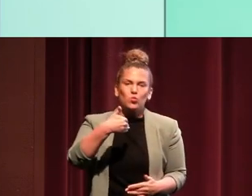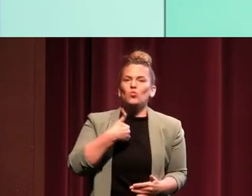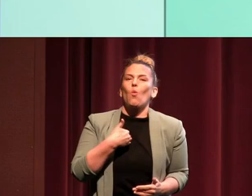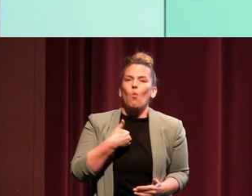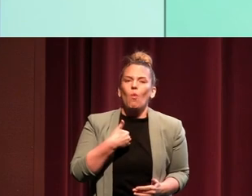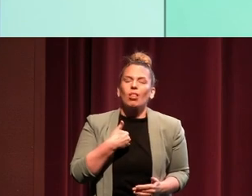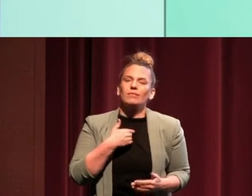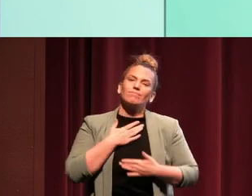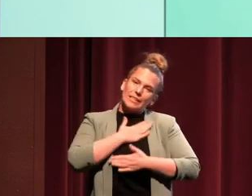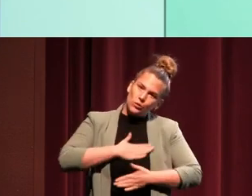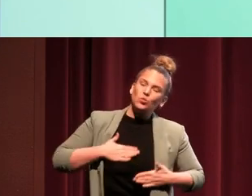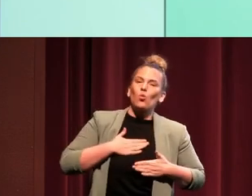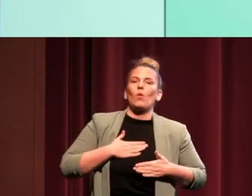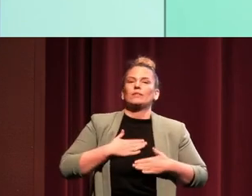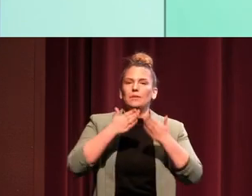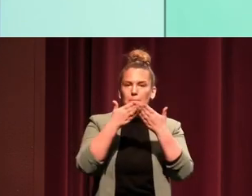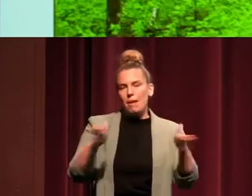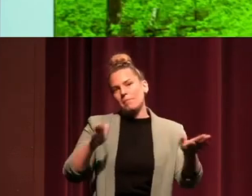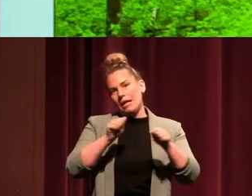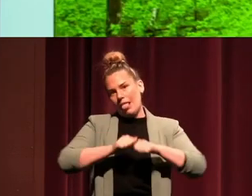enjoys public lands.